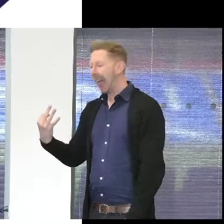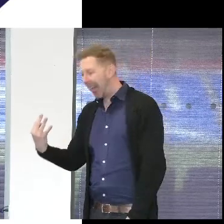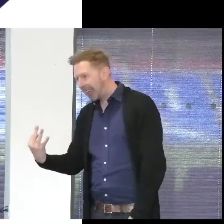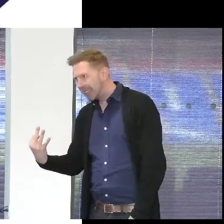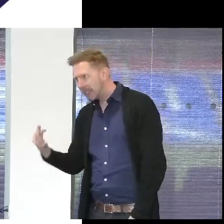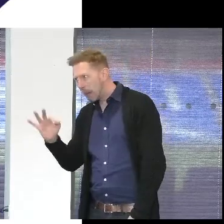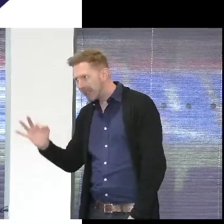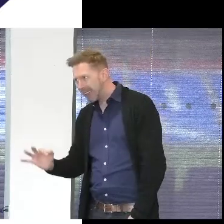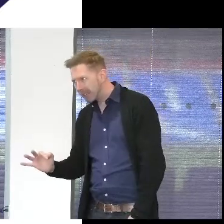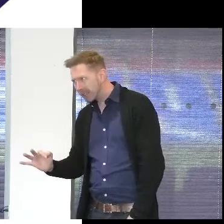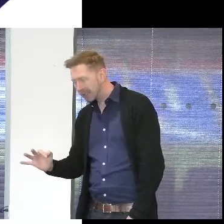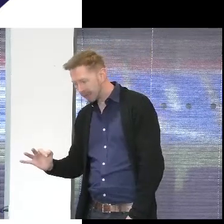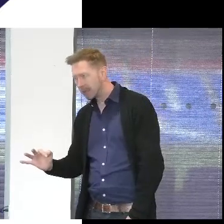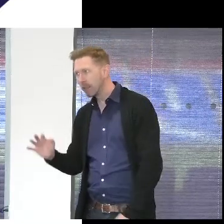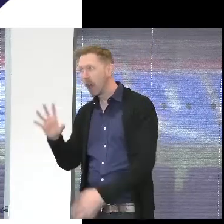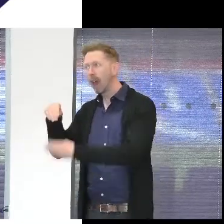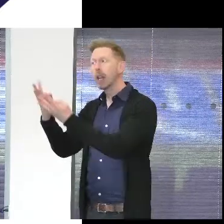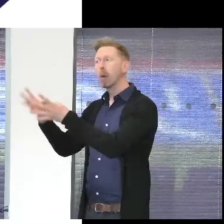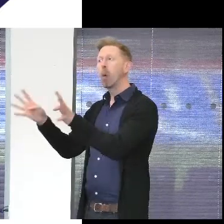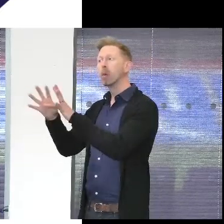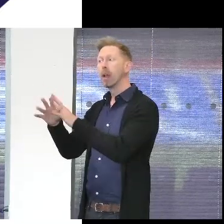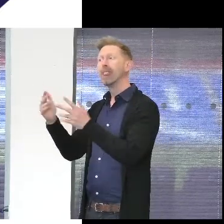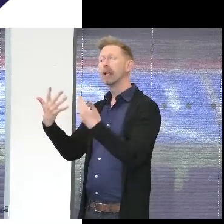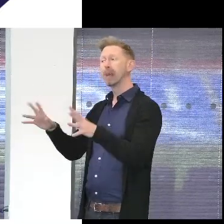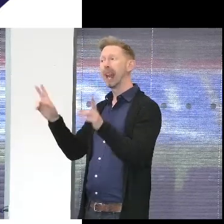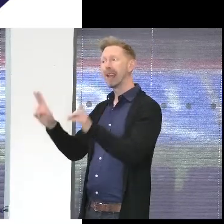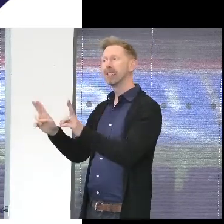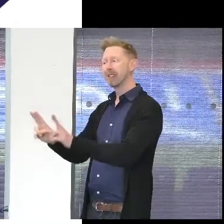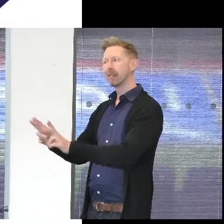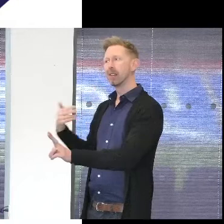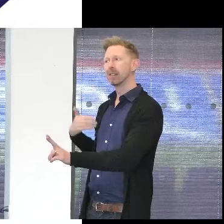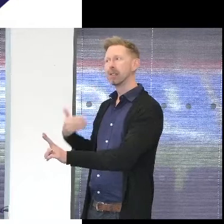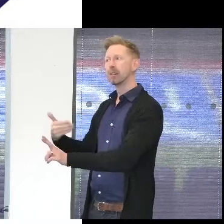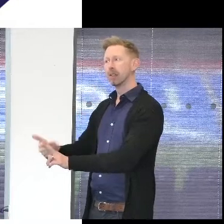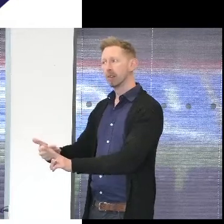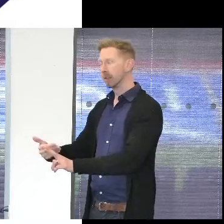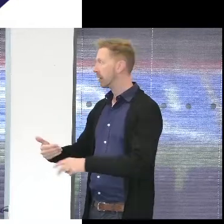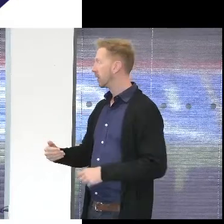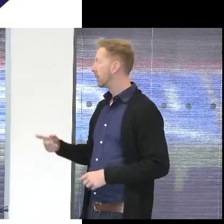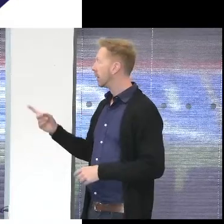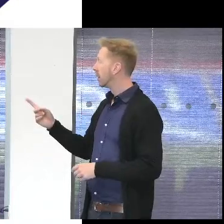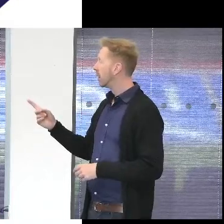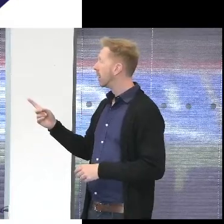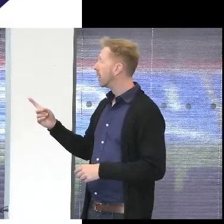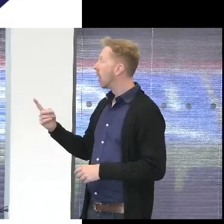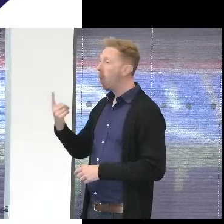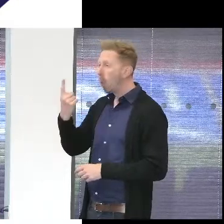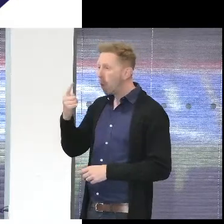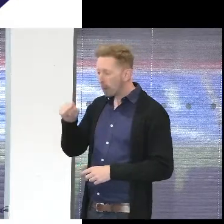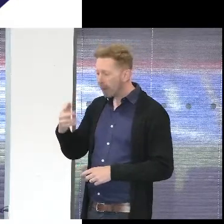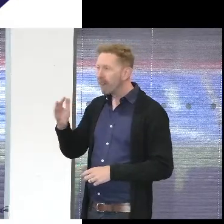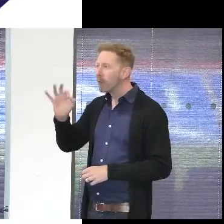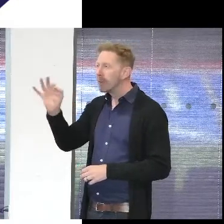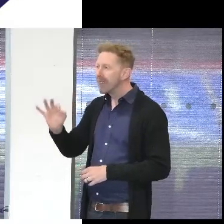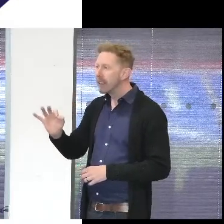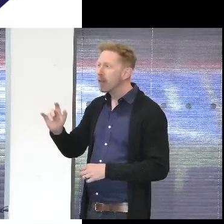gone backwards over the last 6 years. In 2017, only 1.5% of council candidates were disabled.